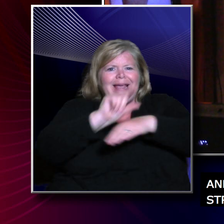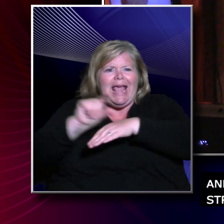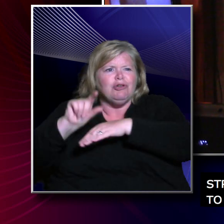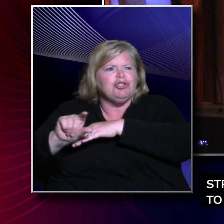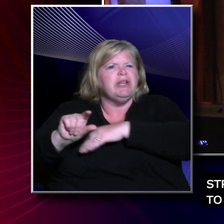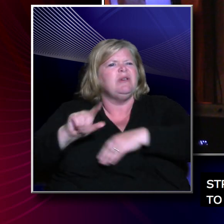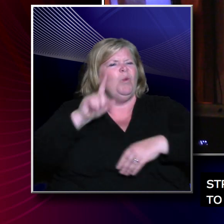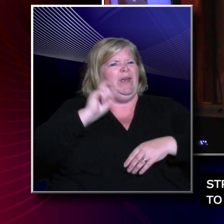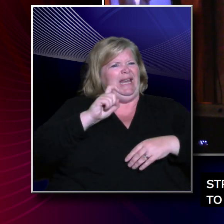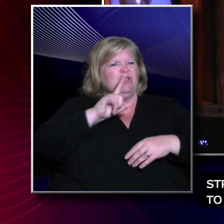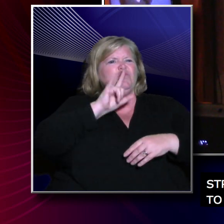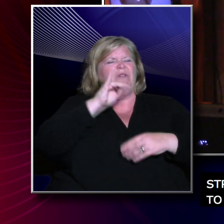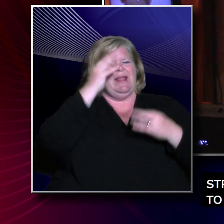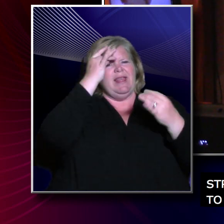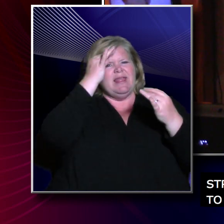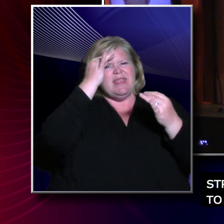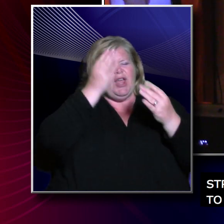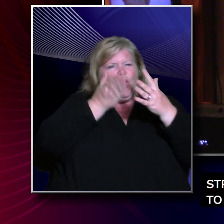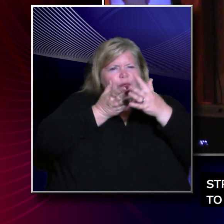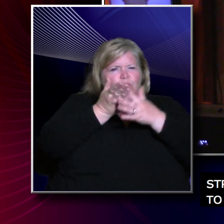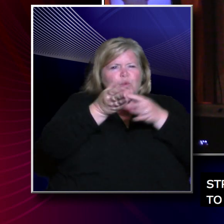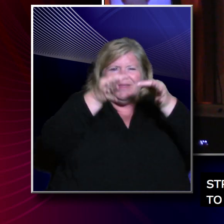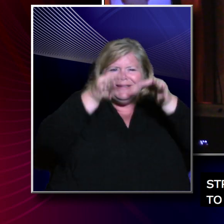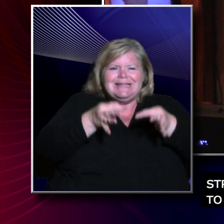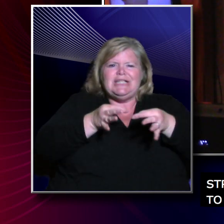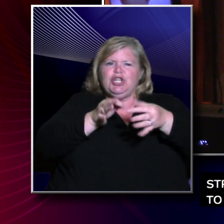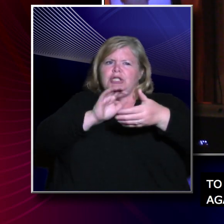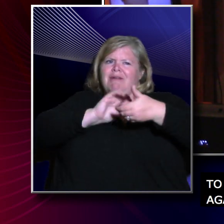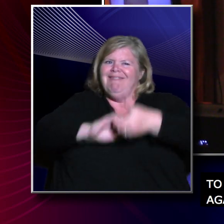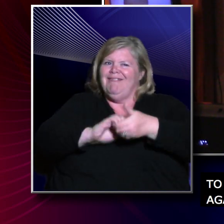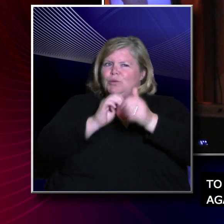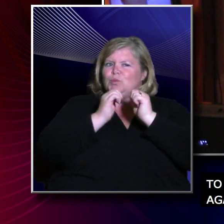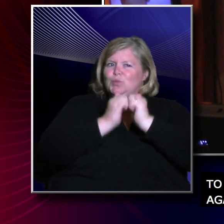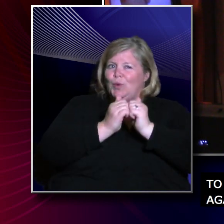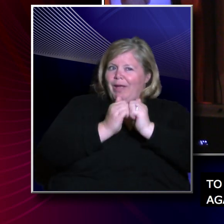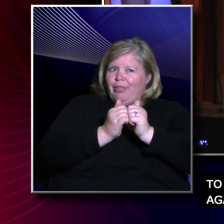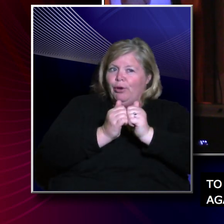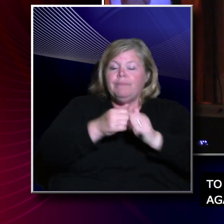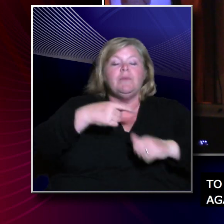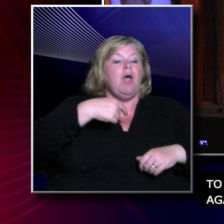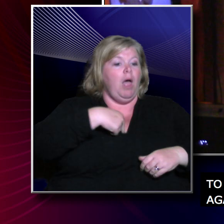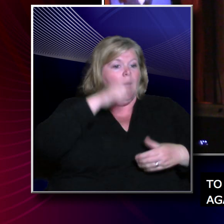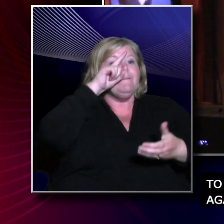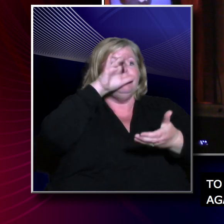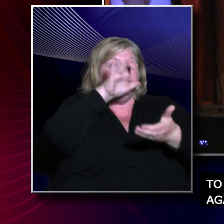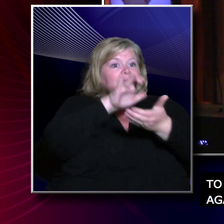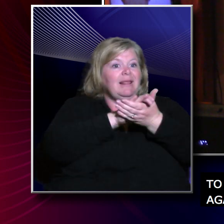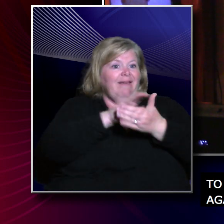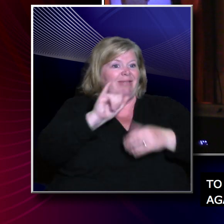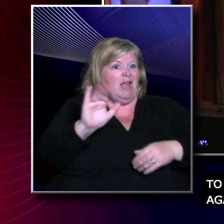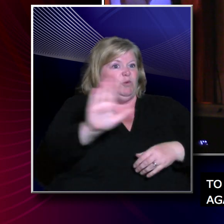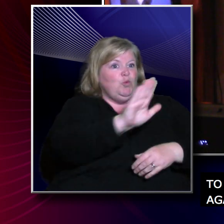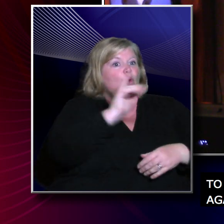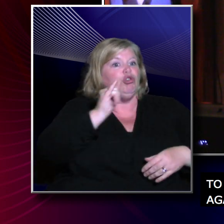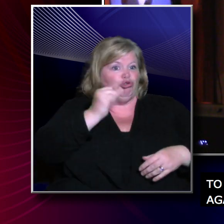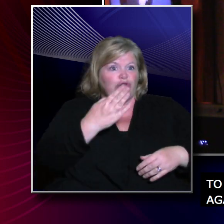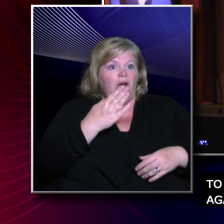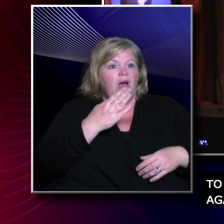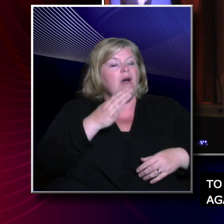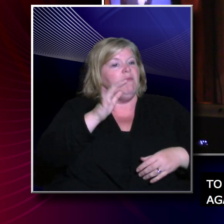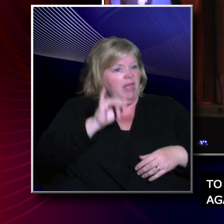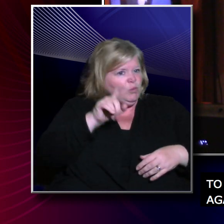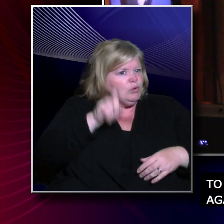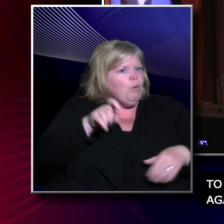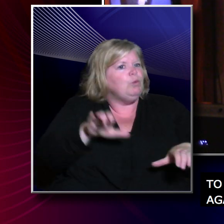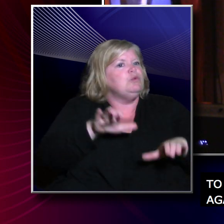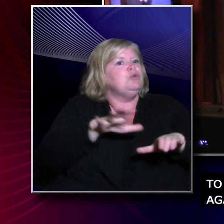these decisions together. And again, I believe that that's your job. That's what you're supposed to be